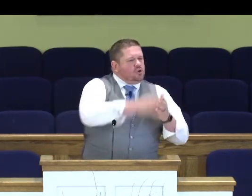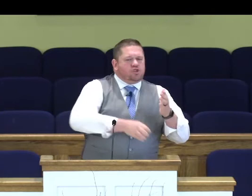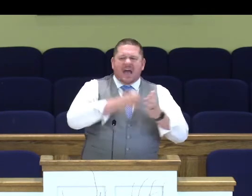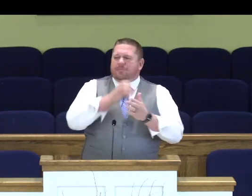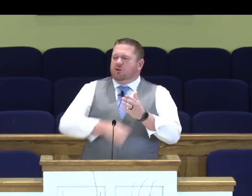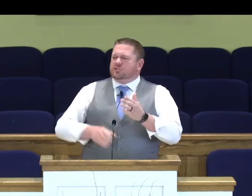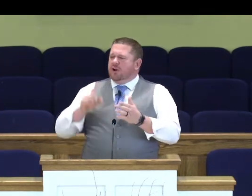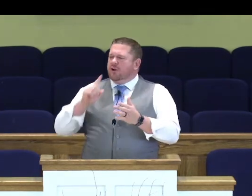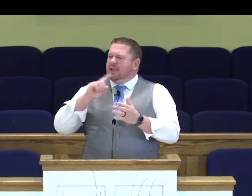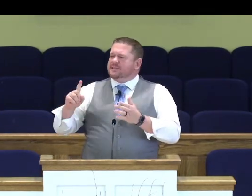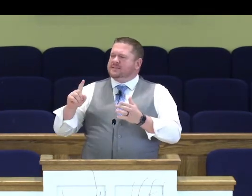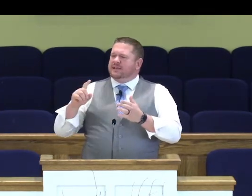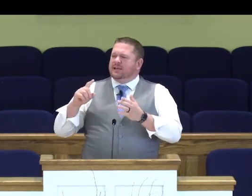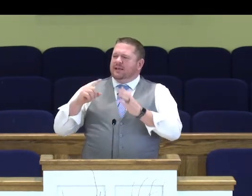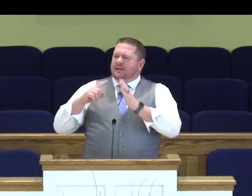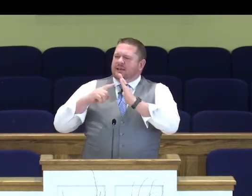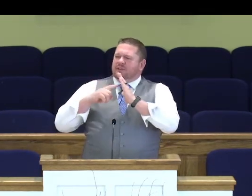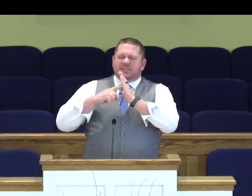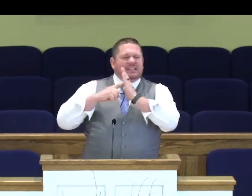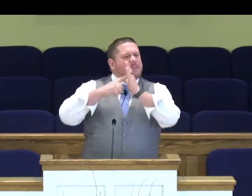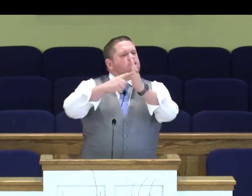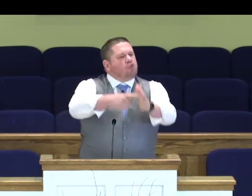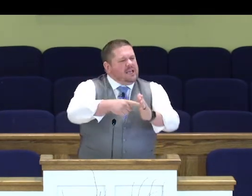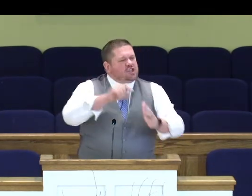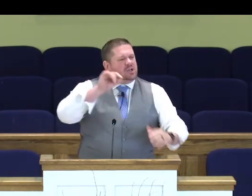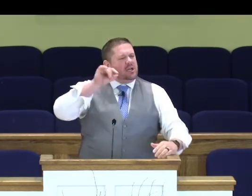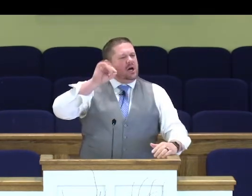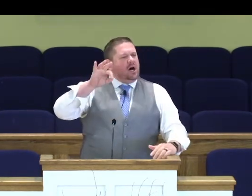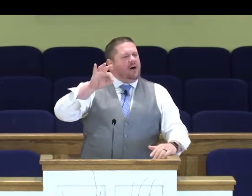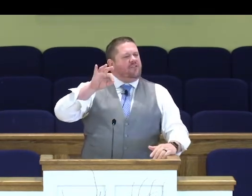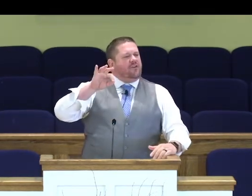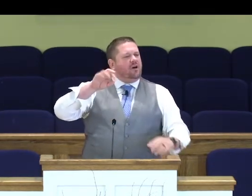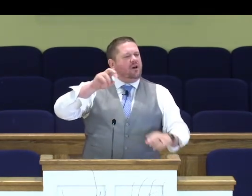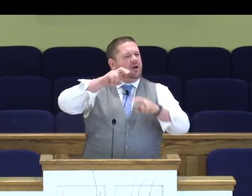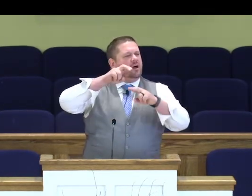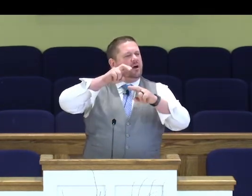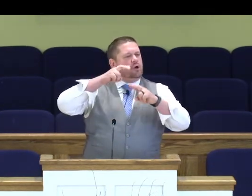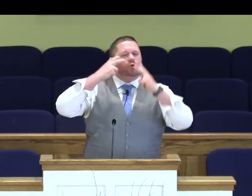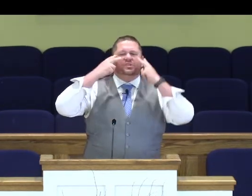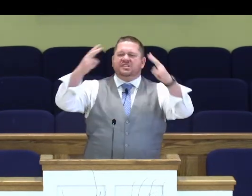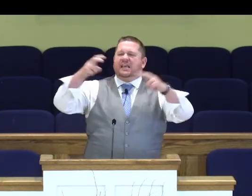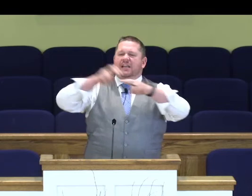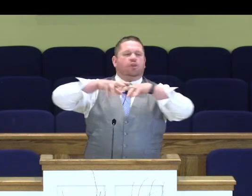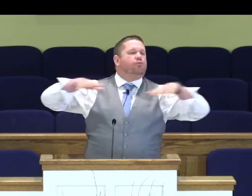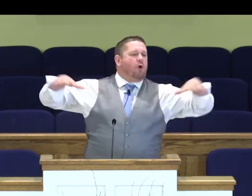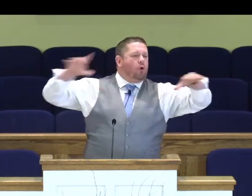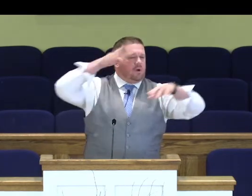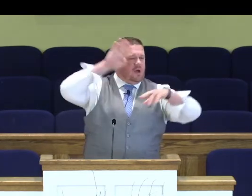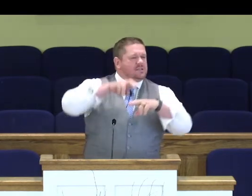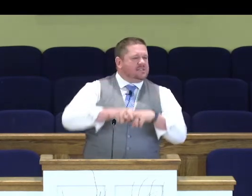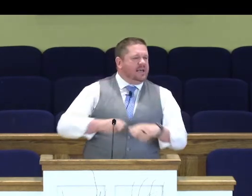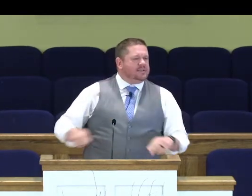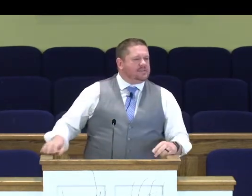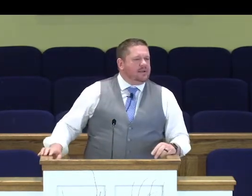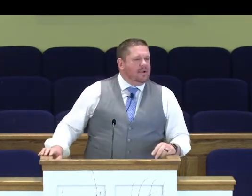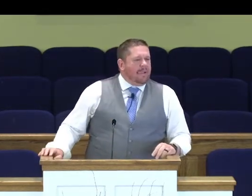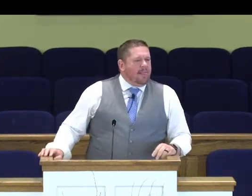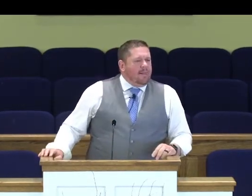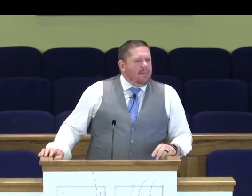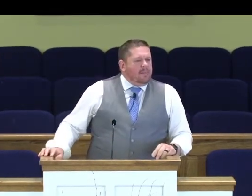those two chapters, there's a demonstration of what you would see at the throne where God